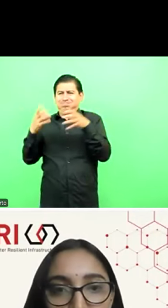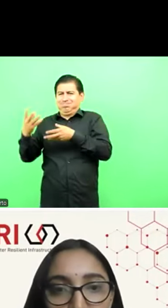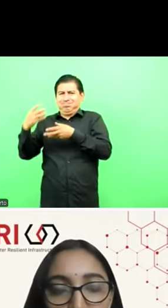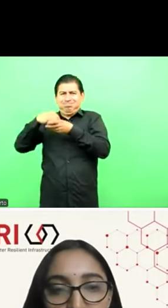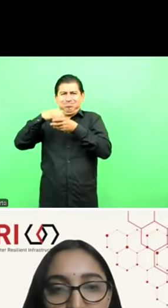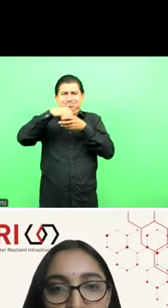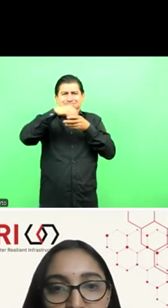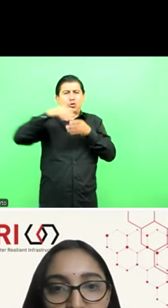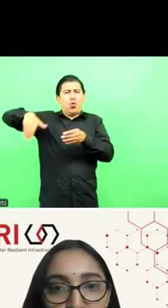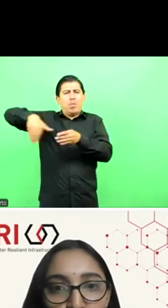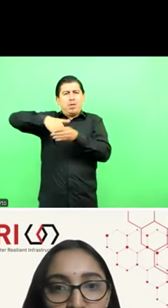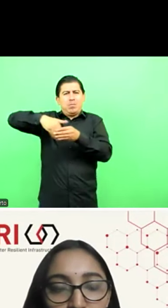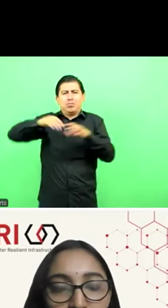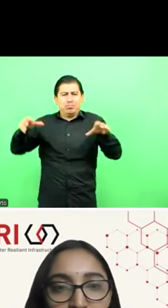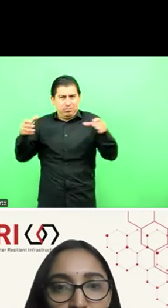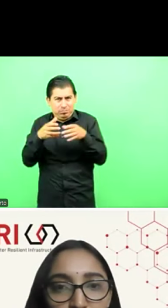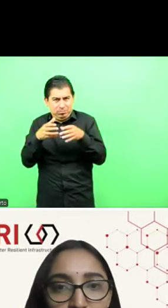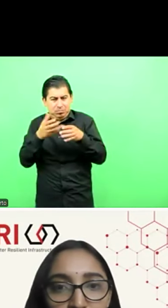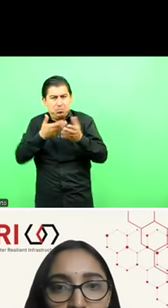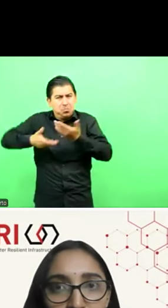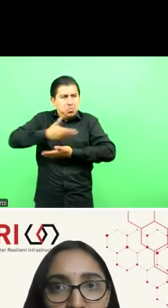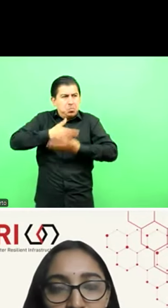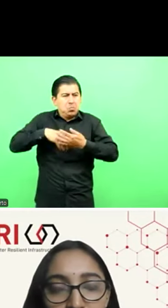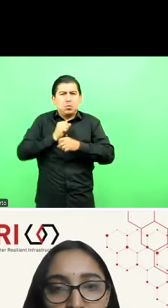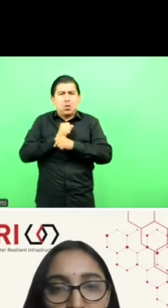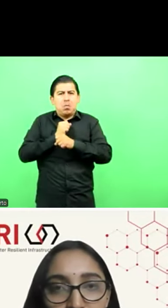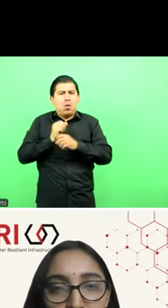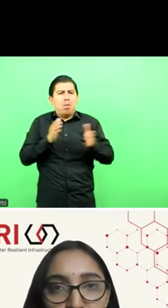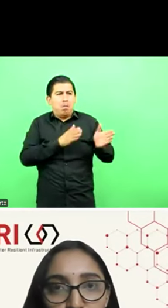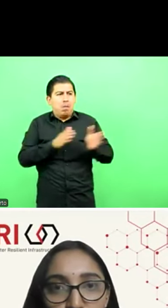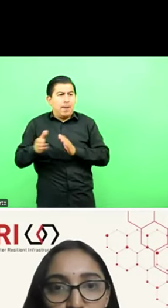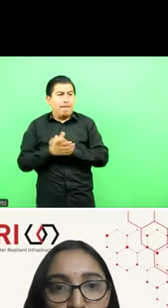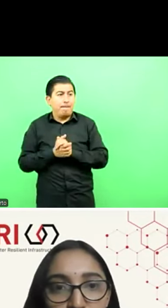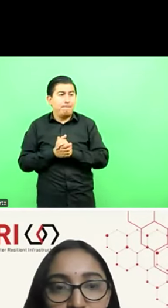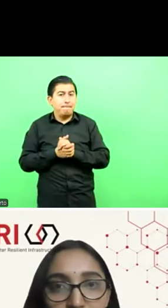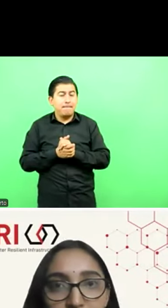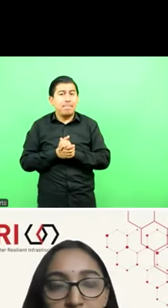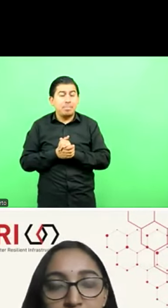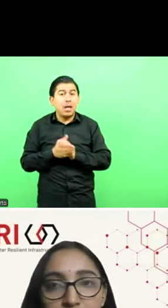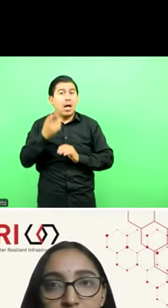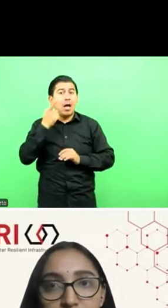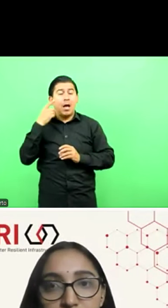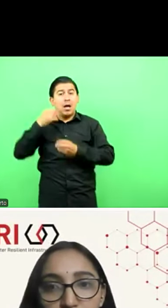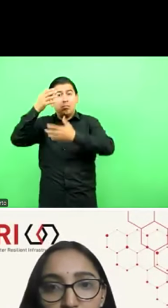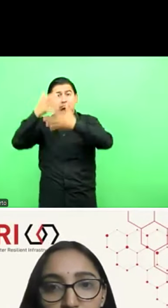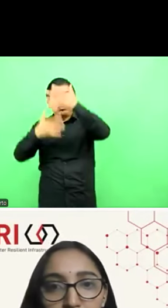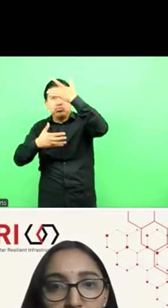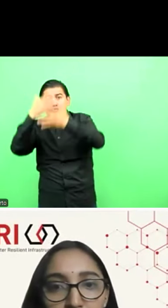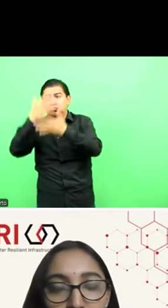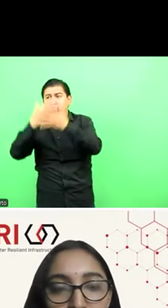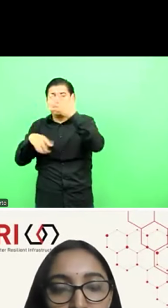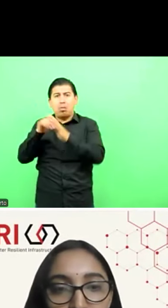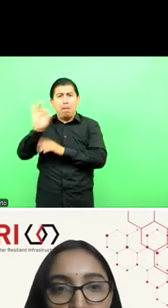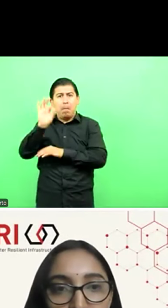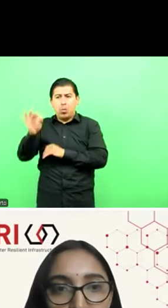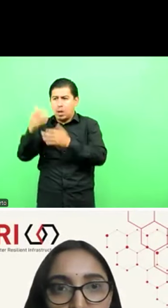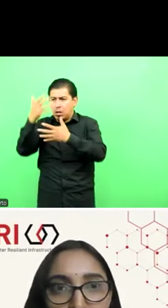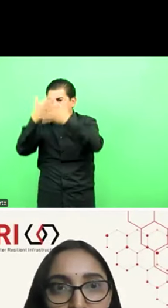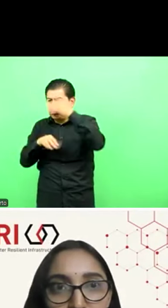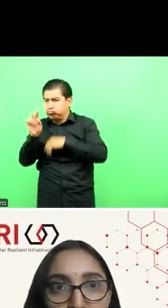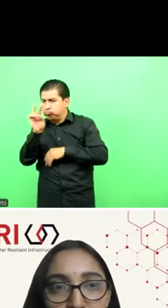here. I can see few comments on making the slideshow full screen. So may